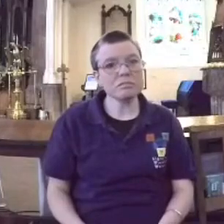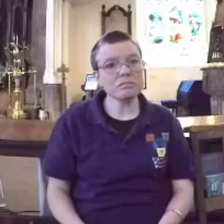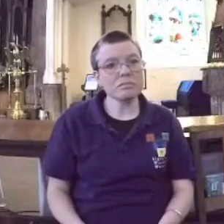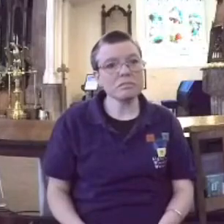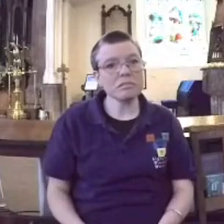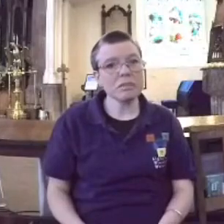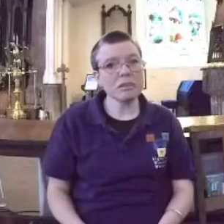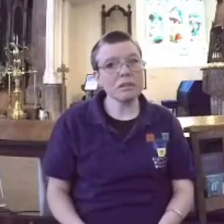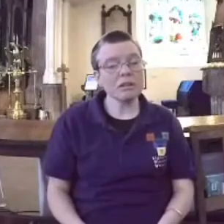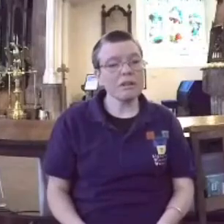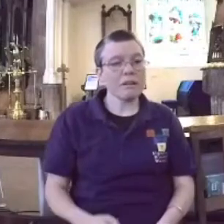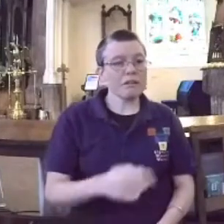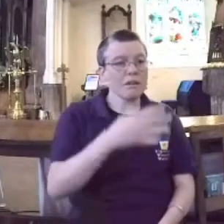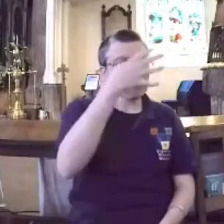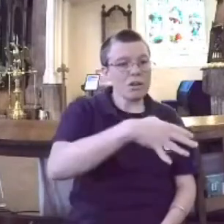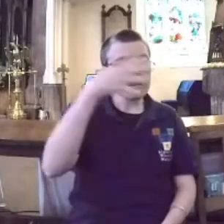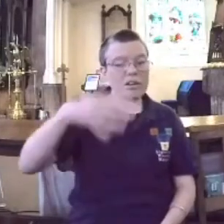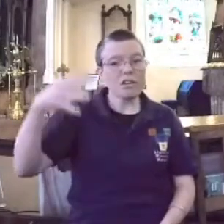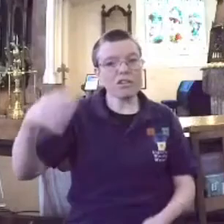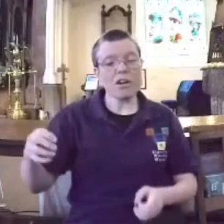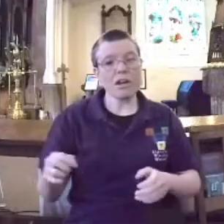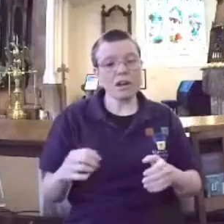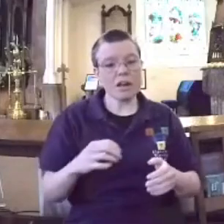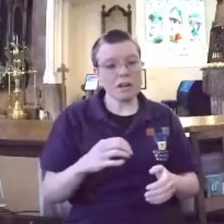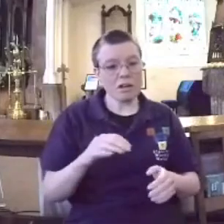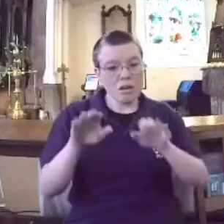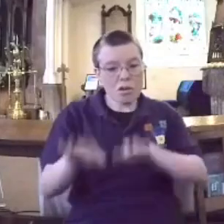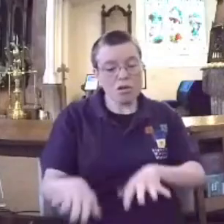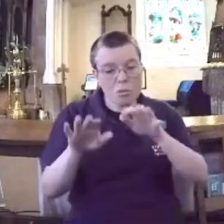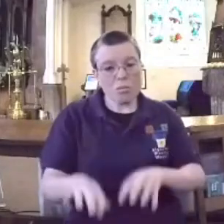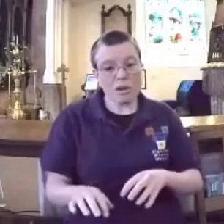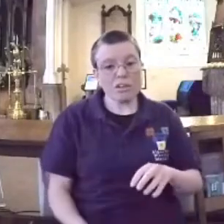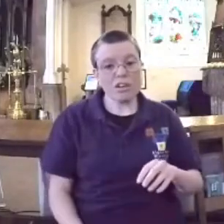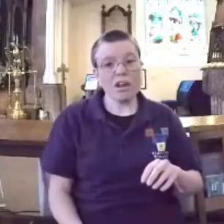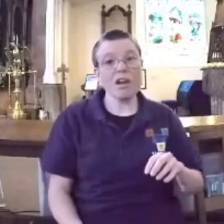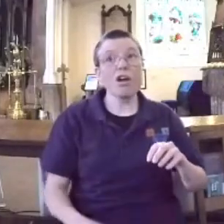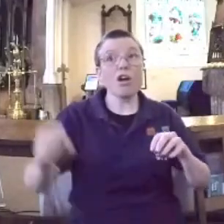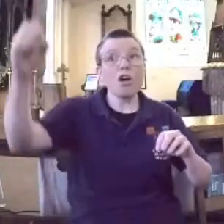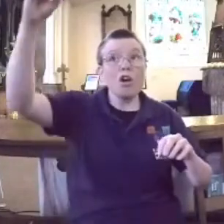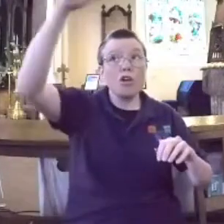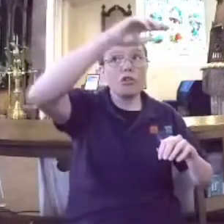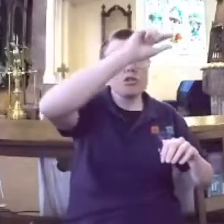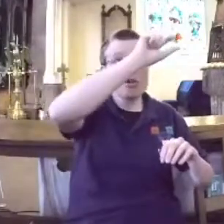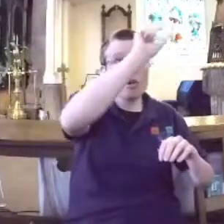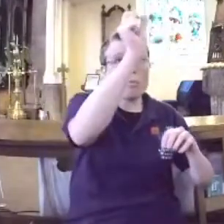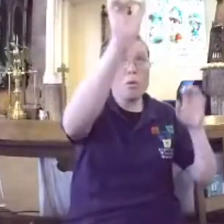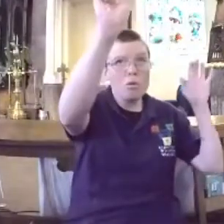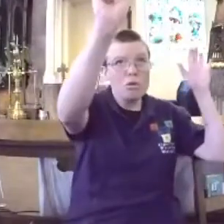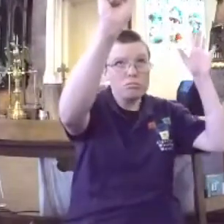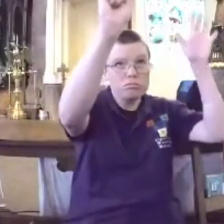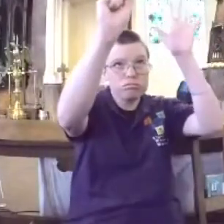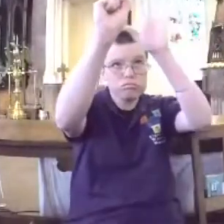Britain experienced a total eclipse of the sun. The path of totality passed through Devon and Cornwall. I stayed at home and watched